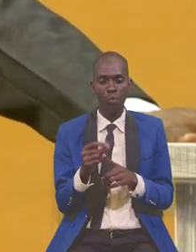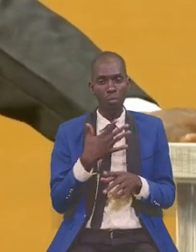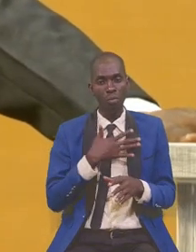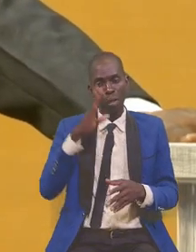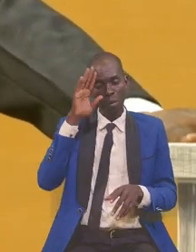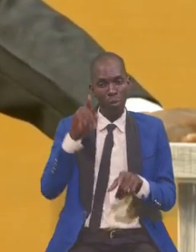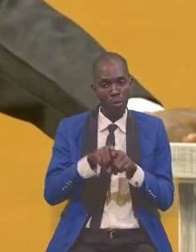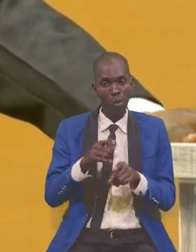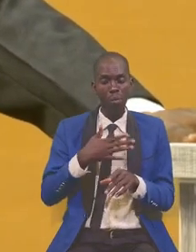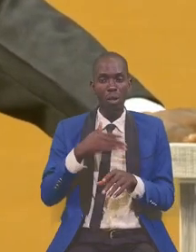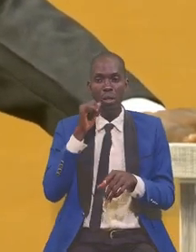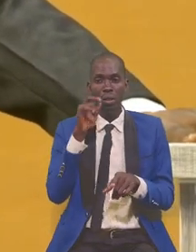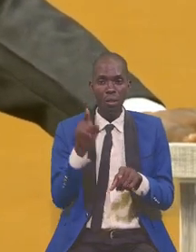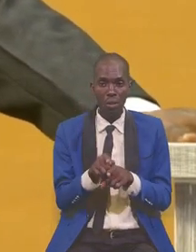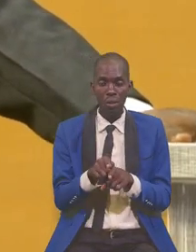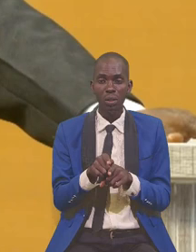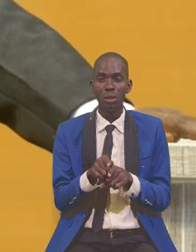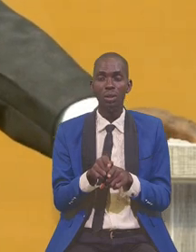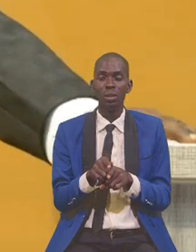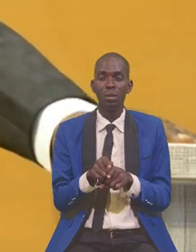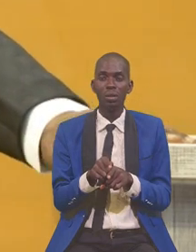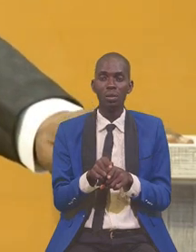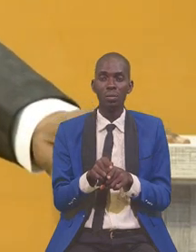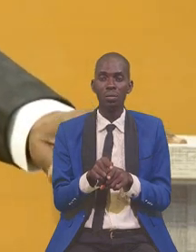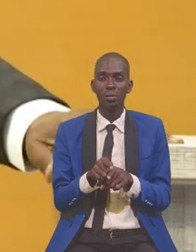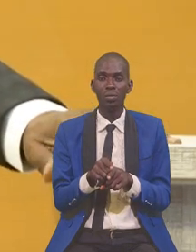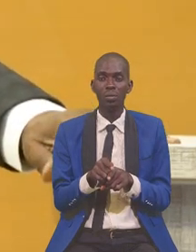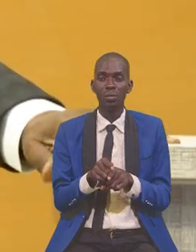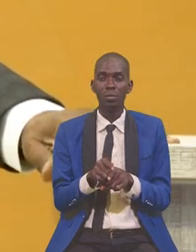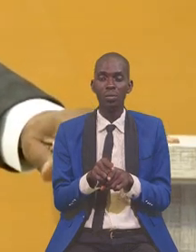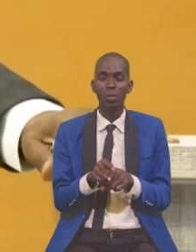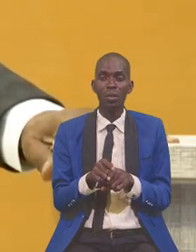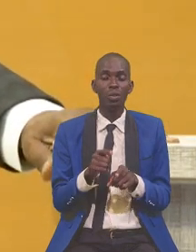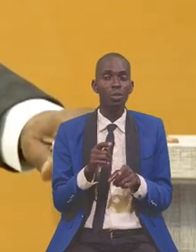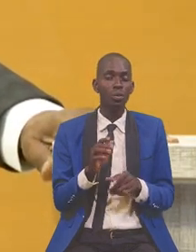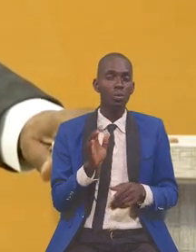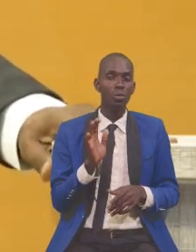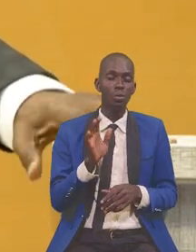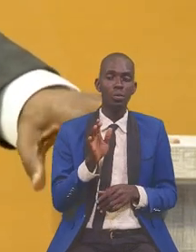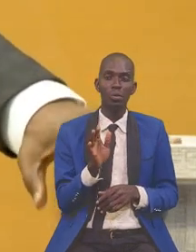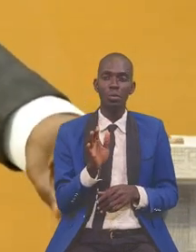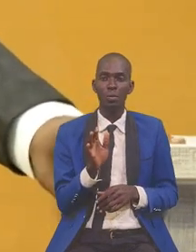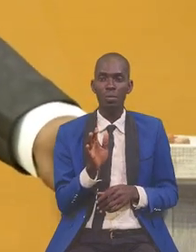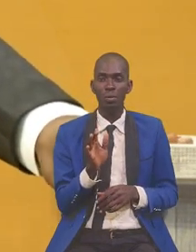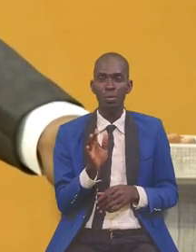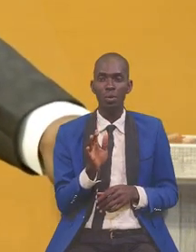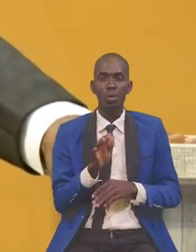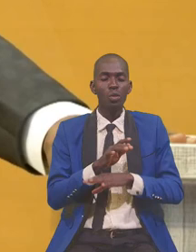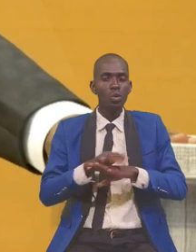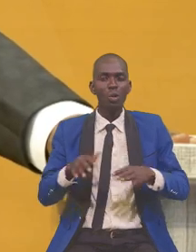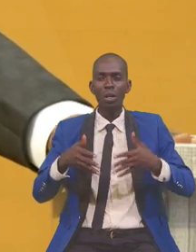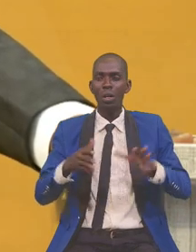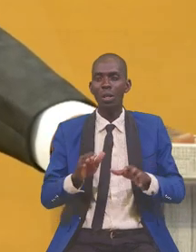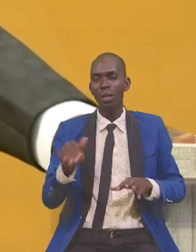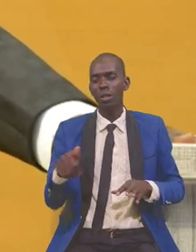sister, daughter of destiny, son of destiny, Don't allow any